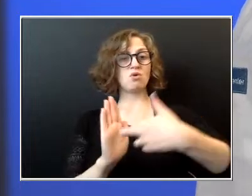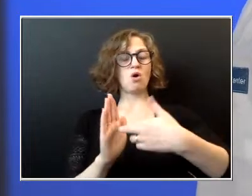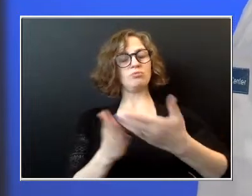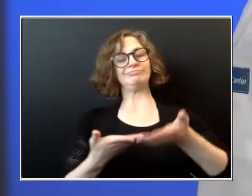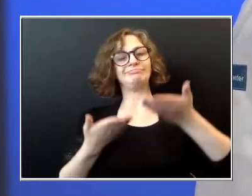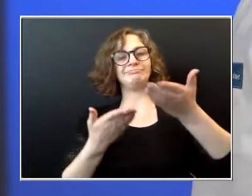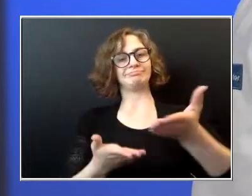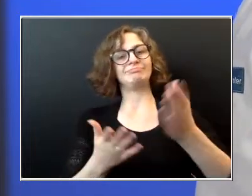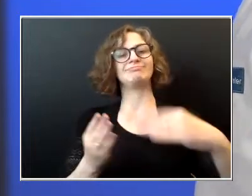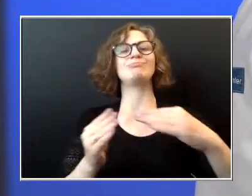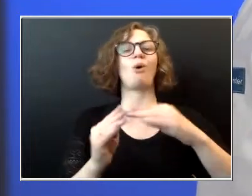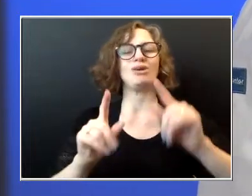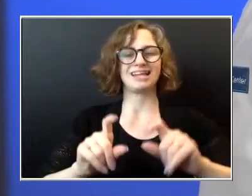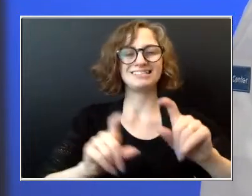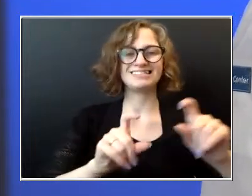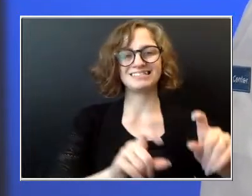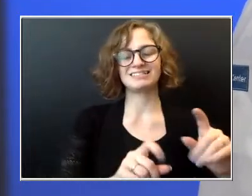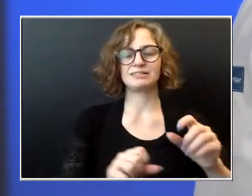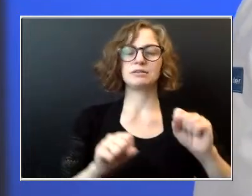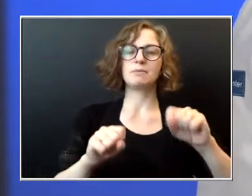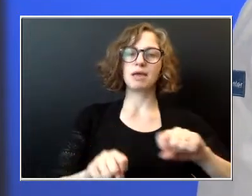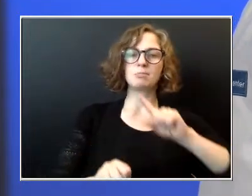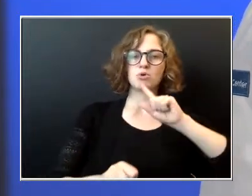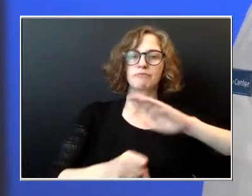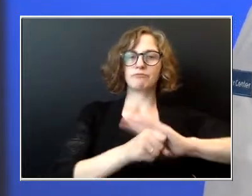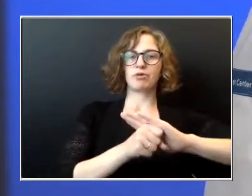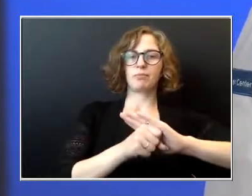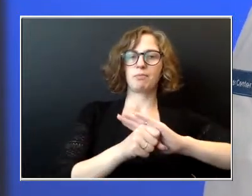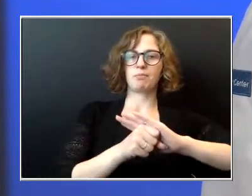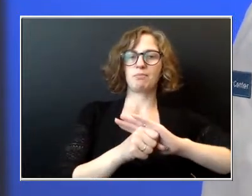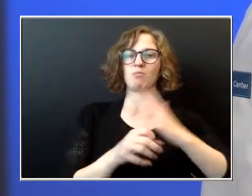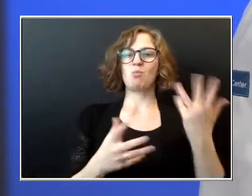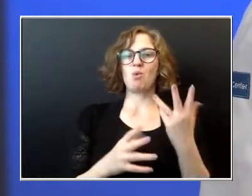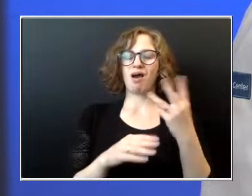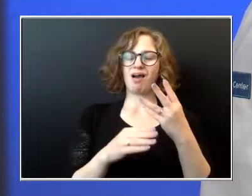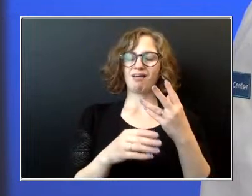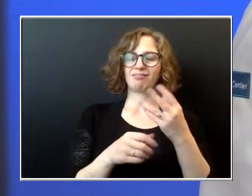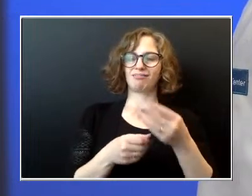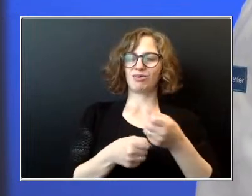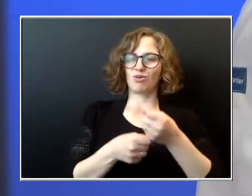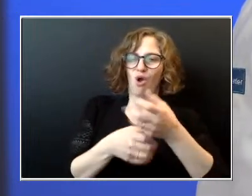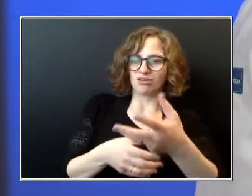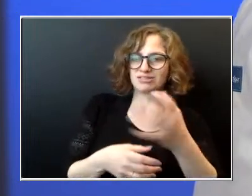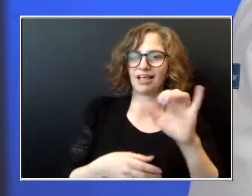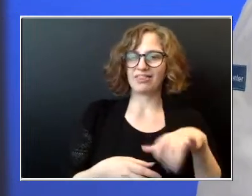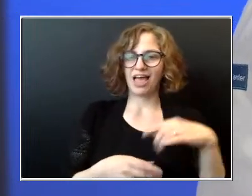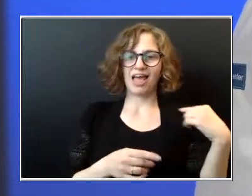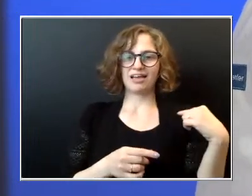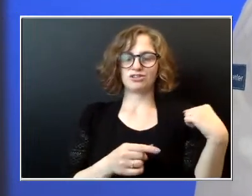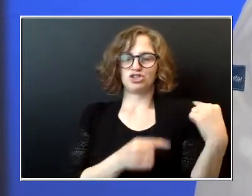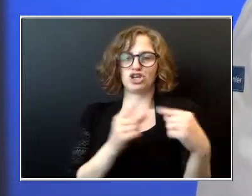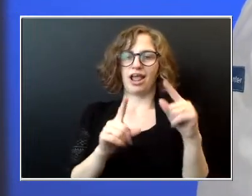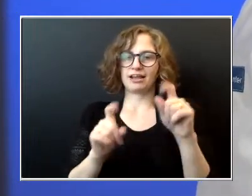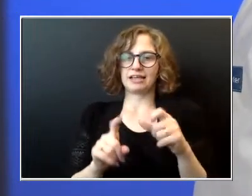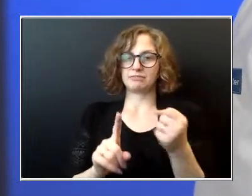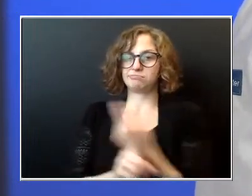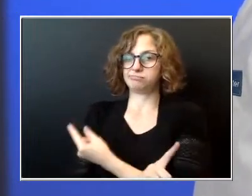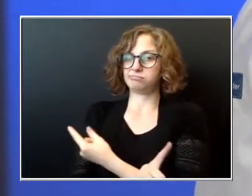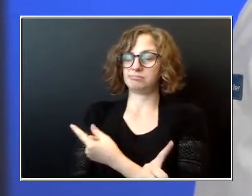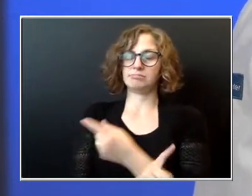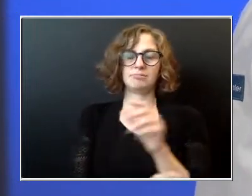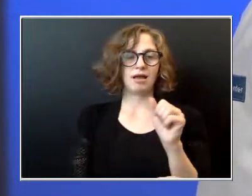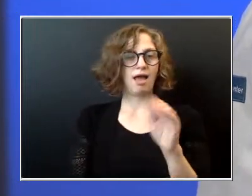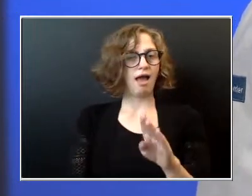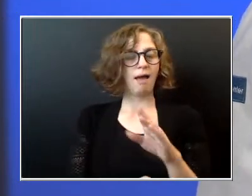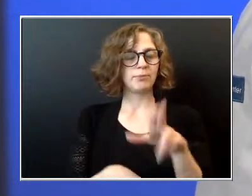to confirm what was causing this abnormal genetic test, and what other testing can help figure out what